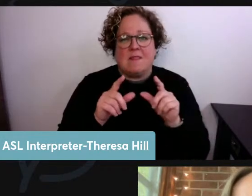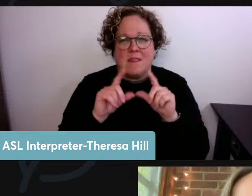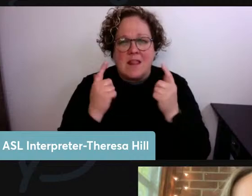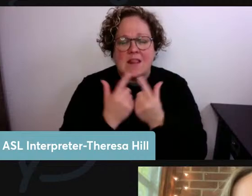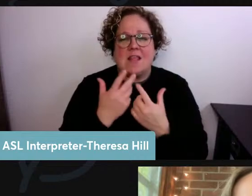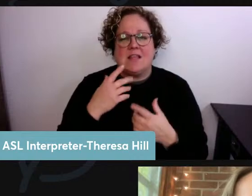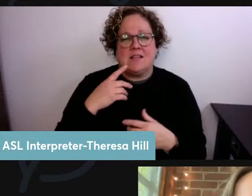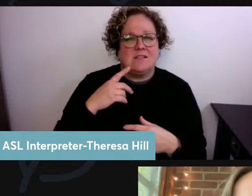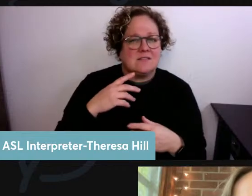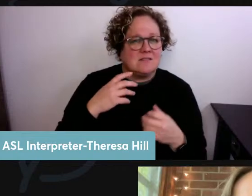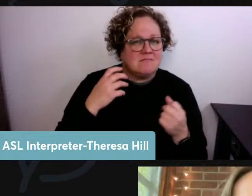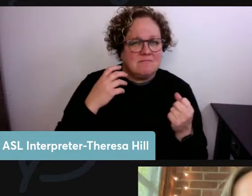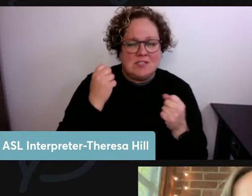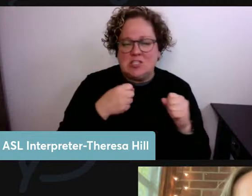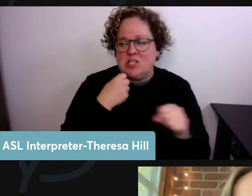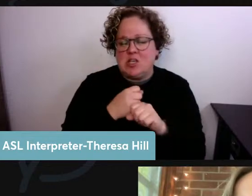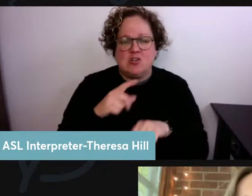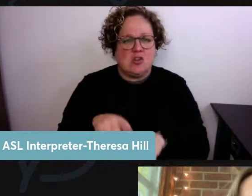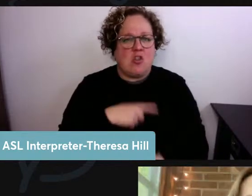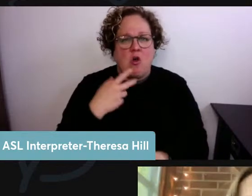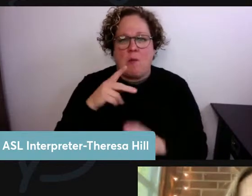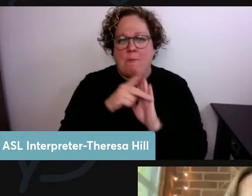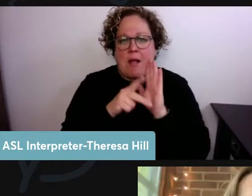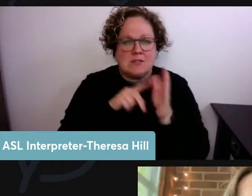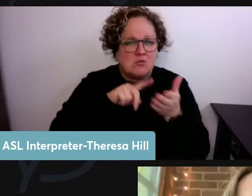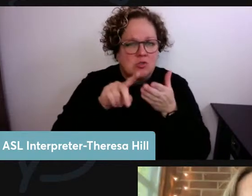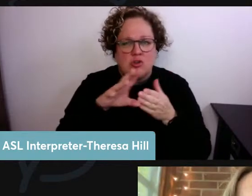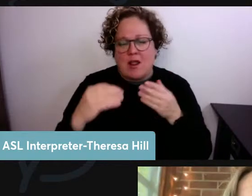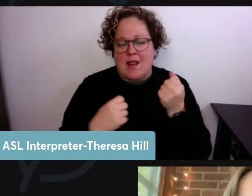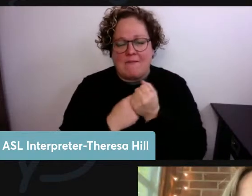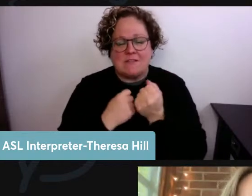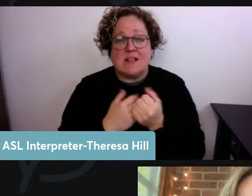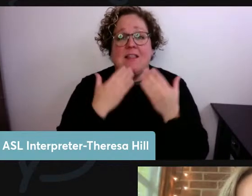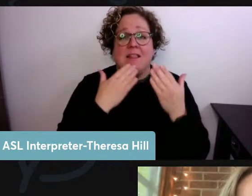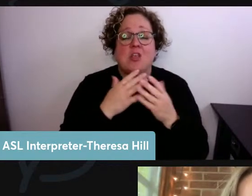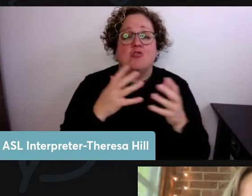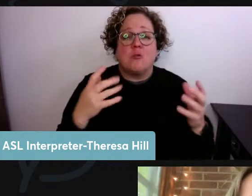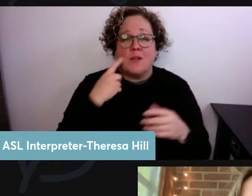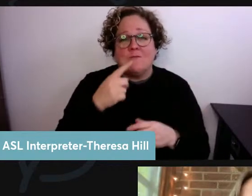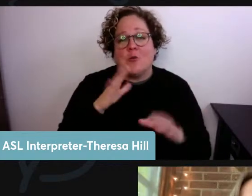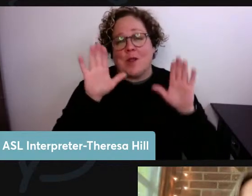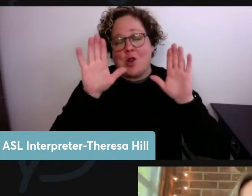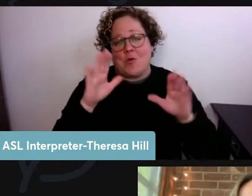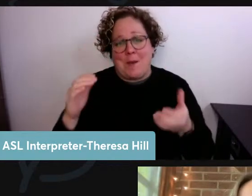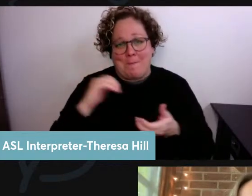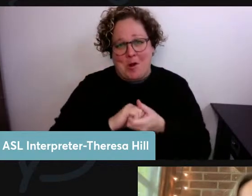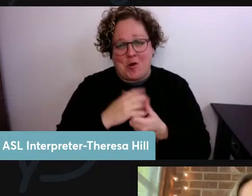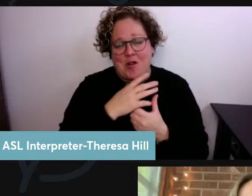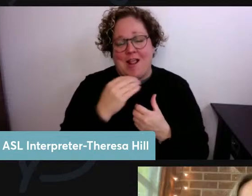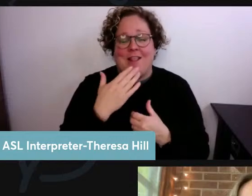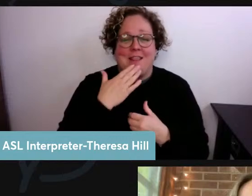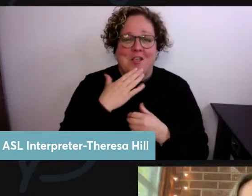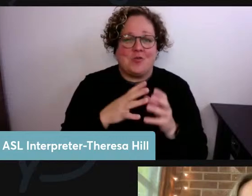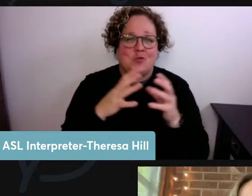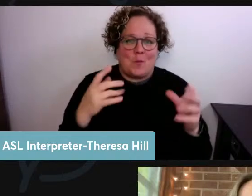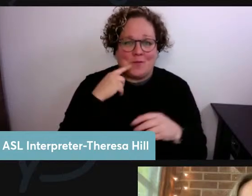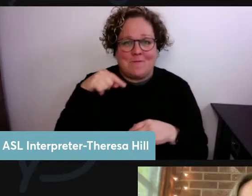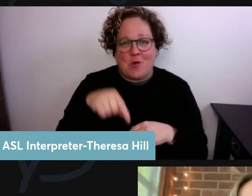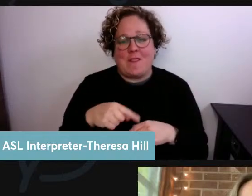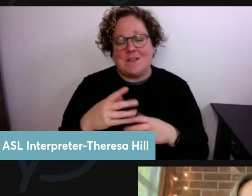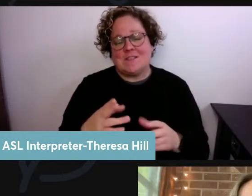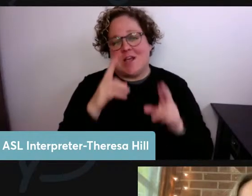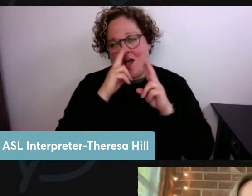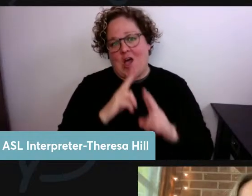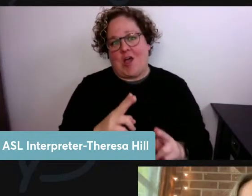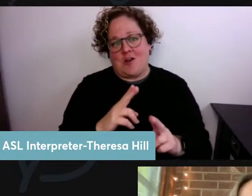in policy research and advocacy. Thank you so much for being a great partner. And thank you so much for this honor. It